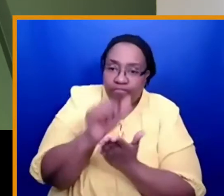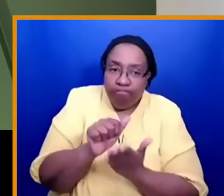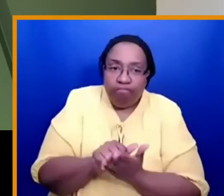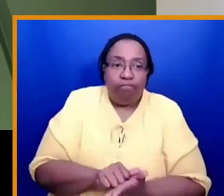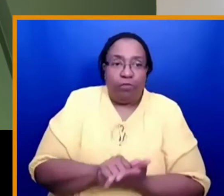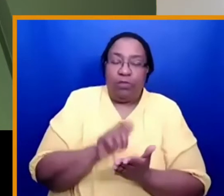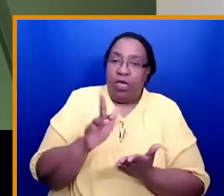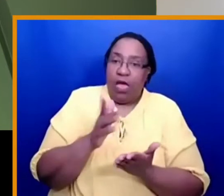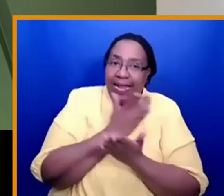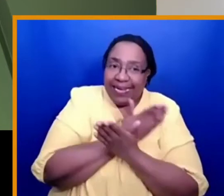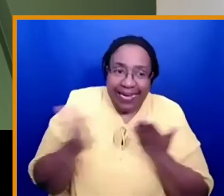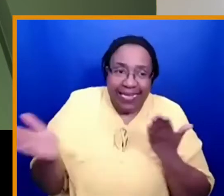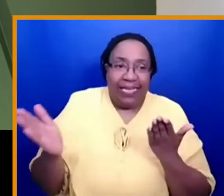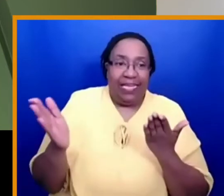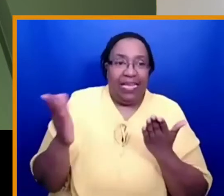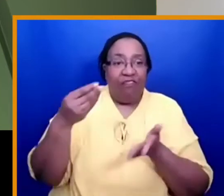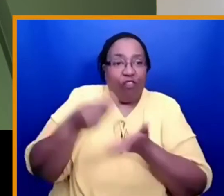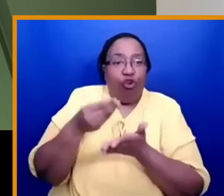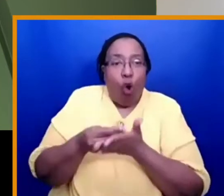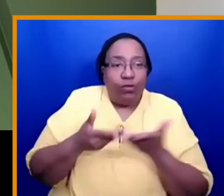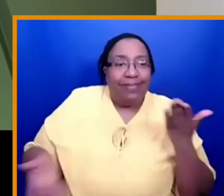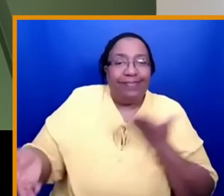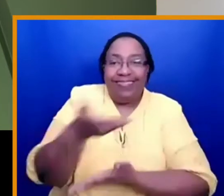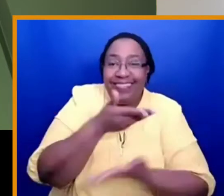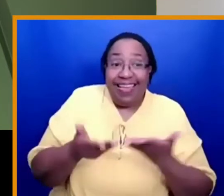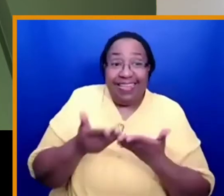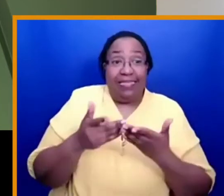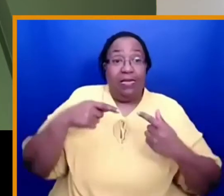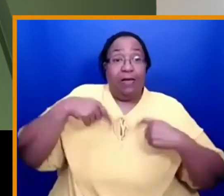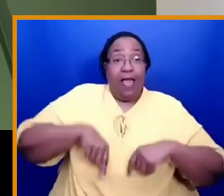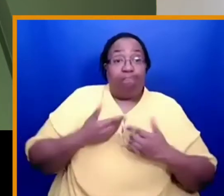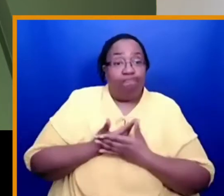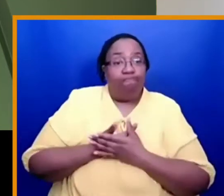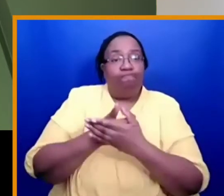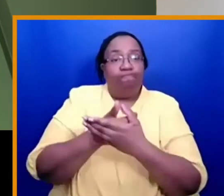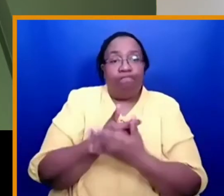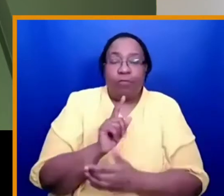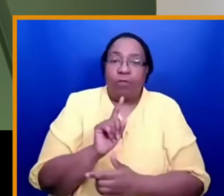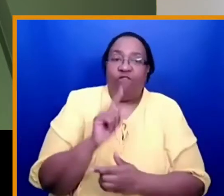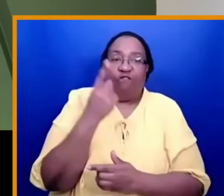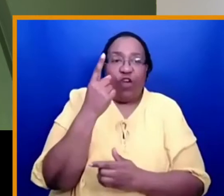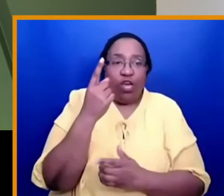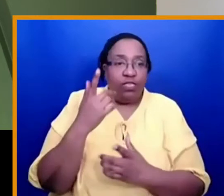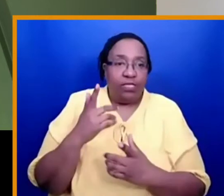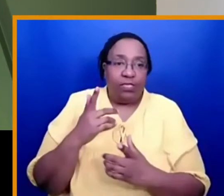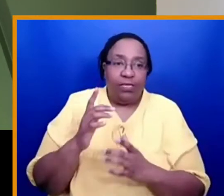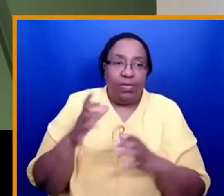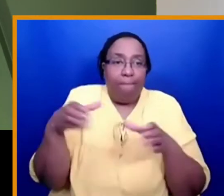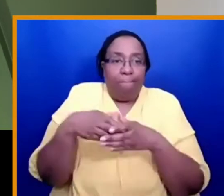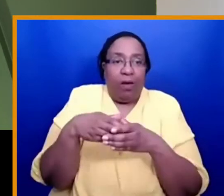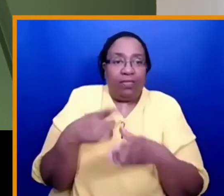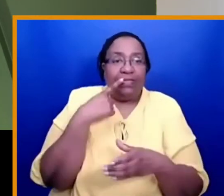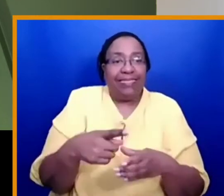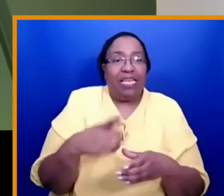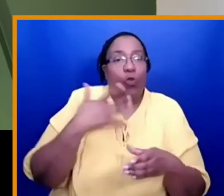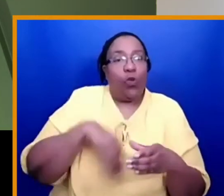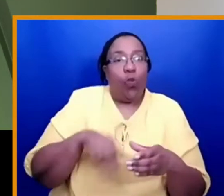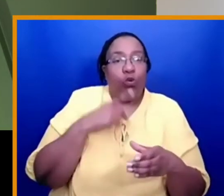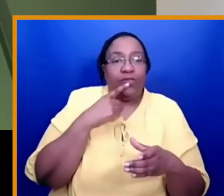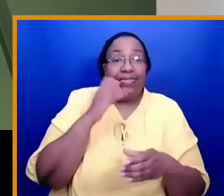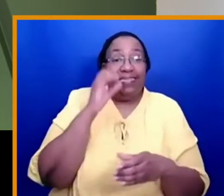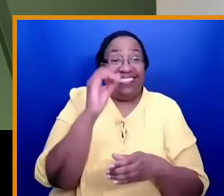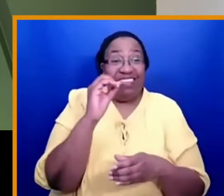clearly. And that we, the first party to commit to zero emissions back in 2007, remain committed and credible with